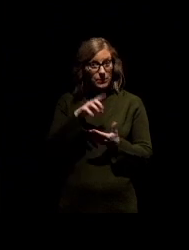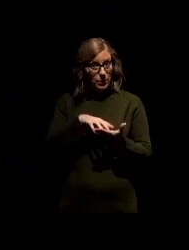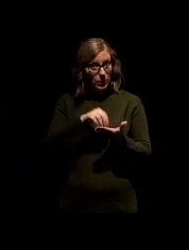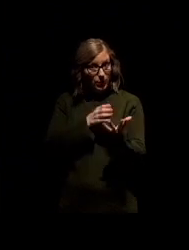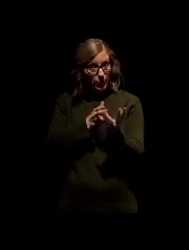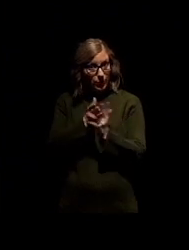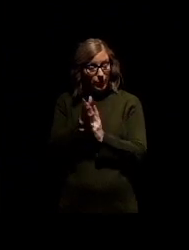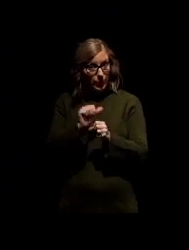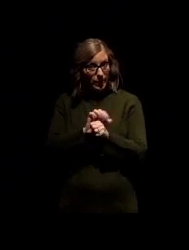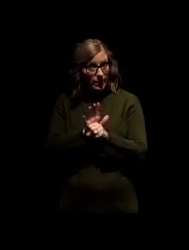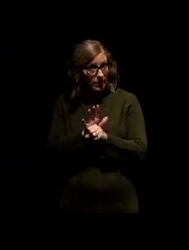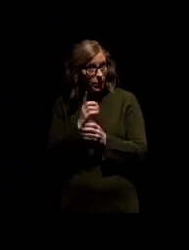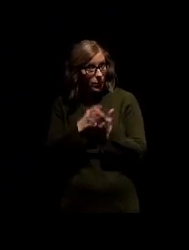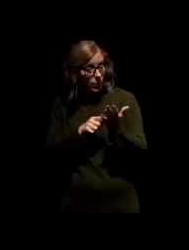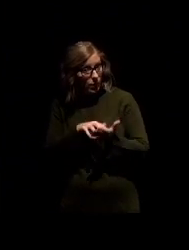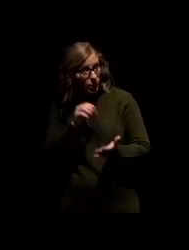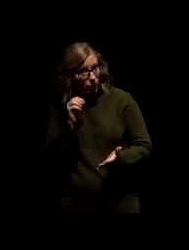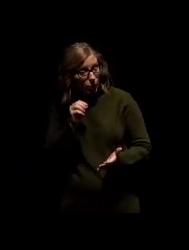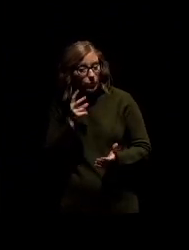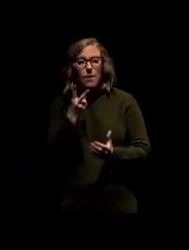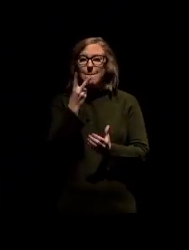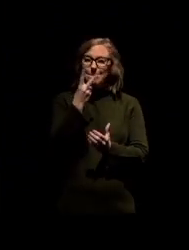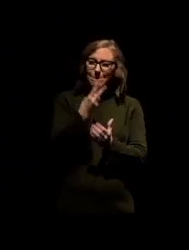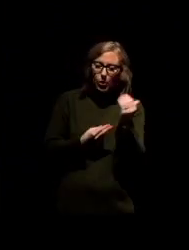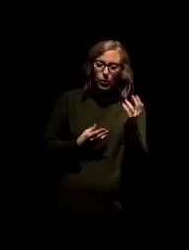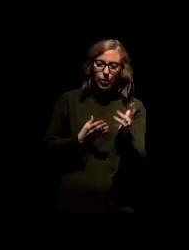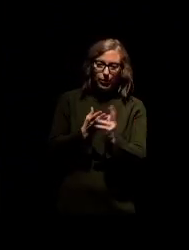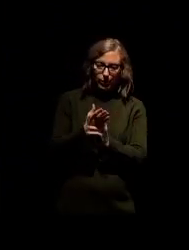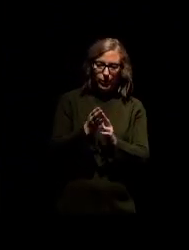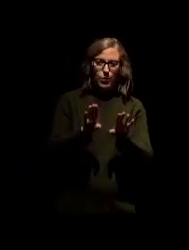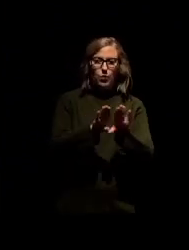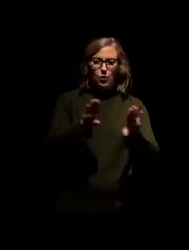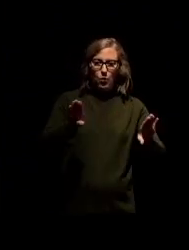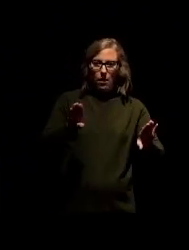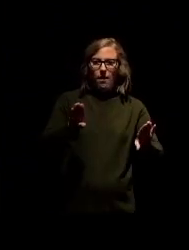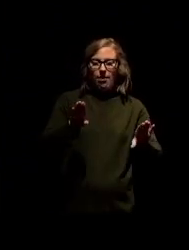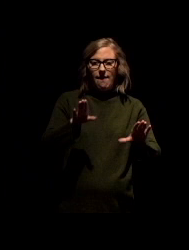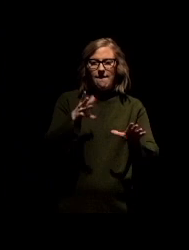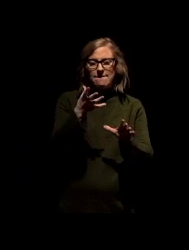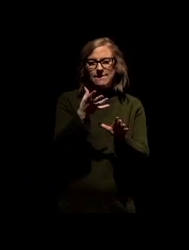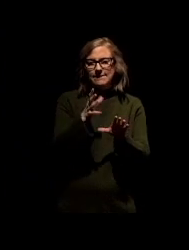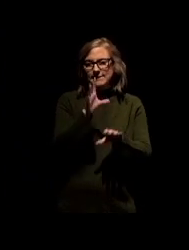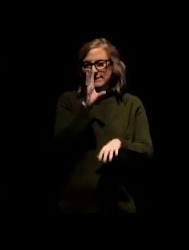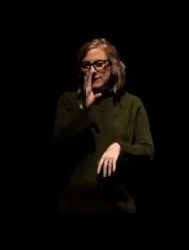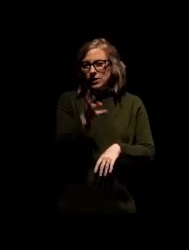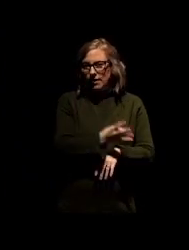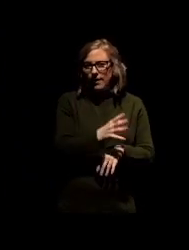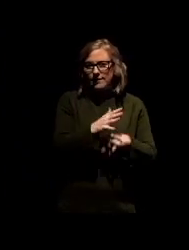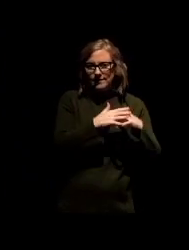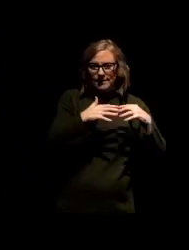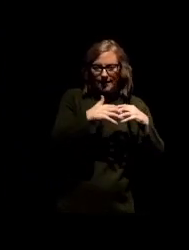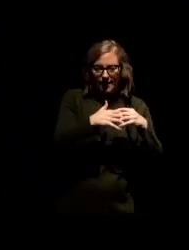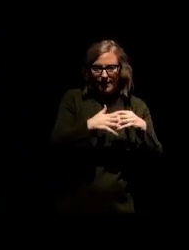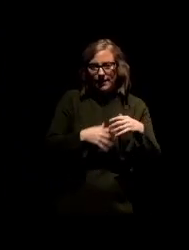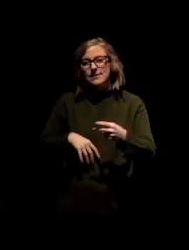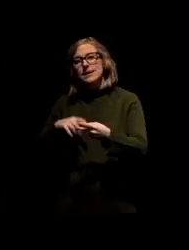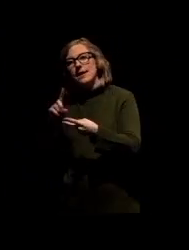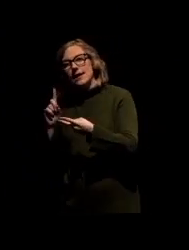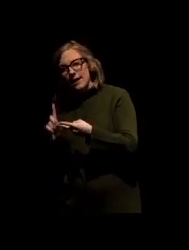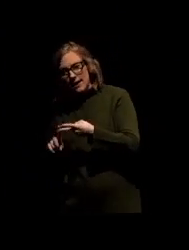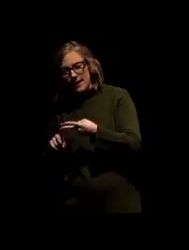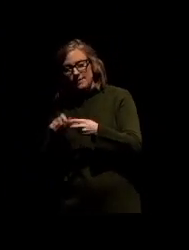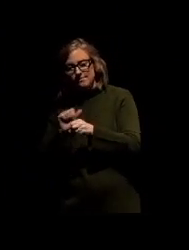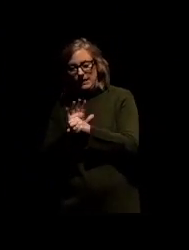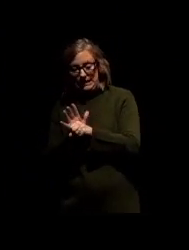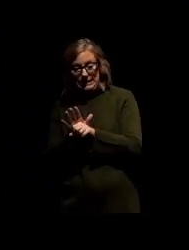pandemic was, and both the Wall of Forgotten Natives and also the pandemic, was we found that when we went back to some of the ways that we have